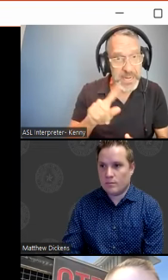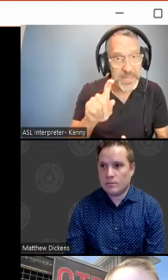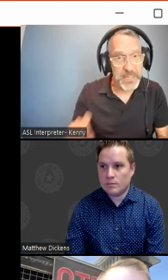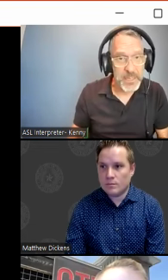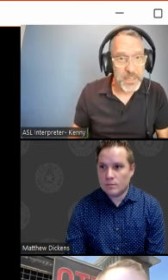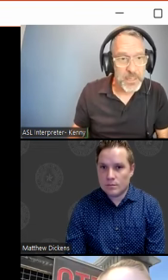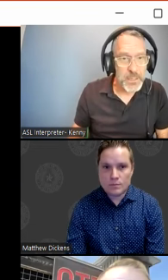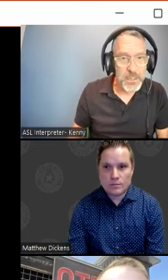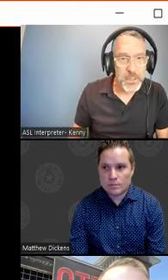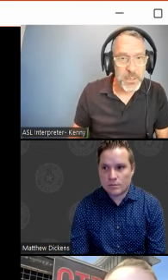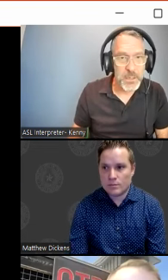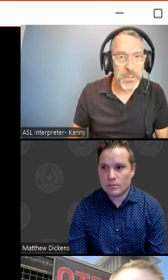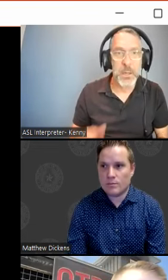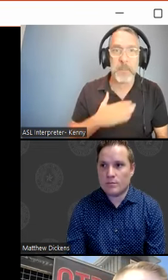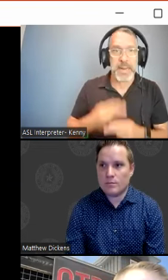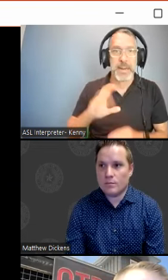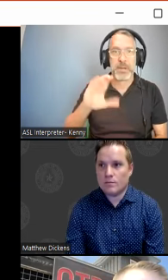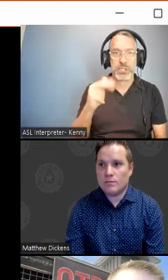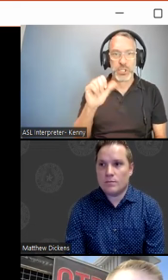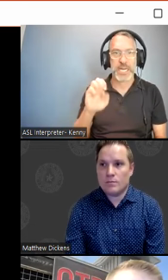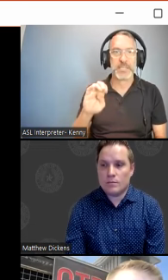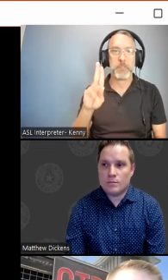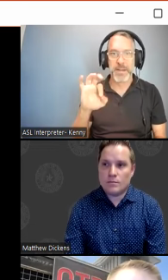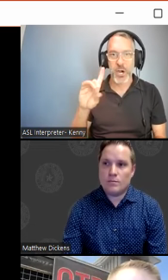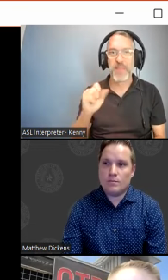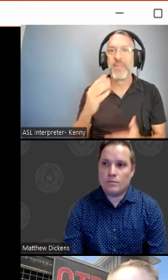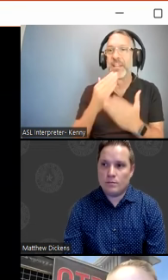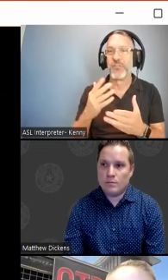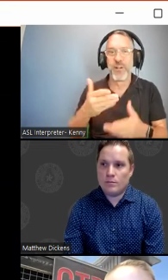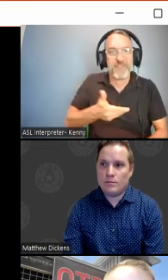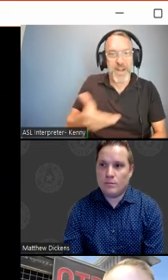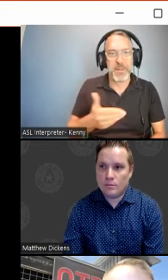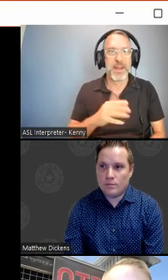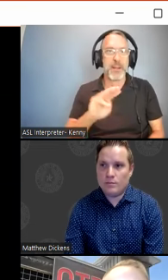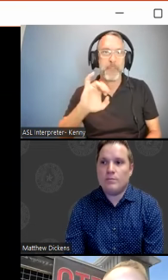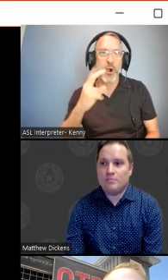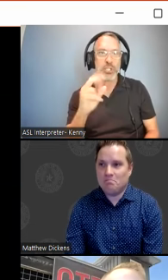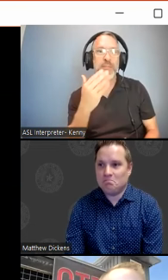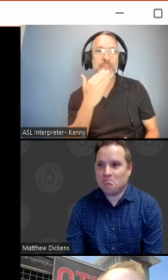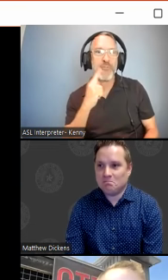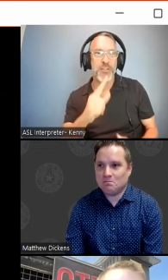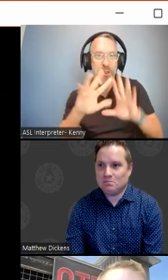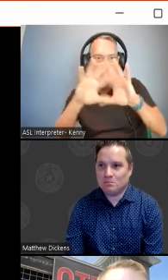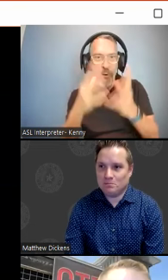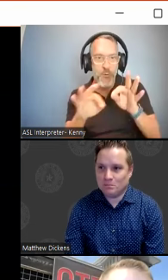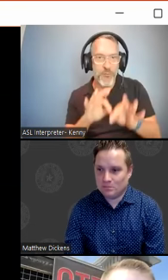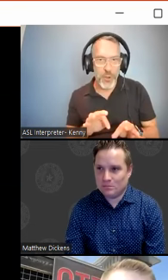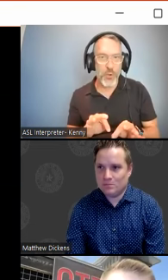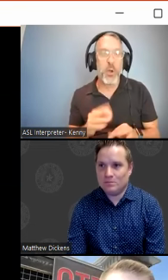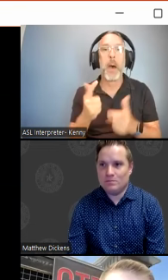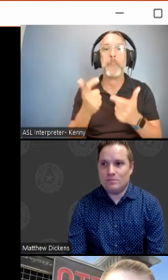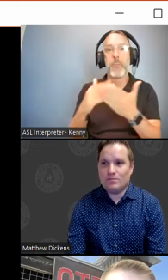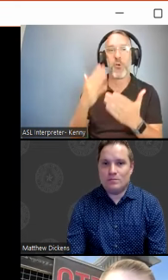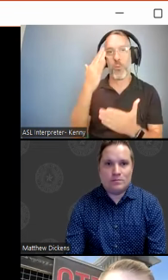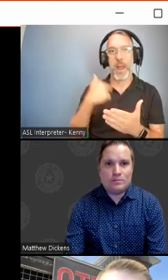All right. First, my name is Chase Beard and thank y'all for having us. And Marsha, thank you for that overview. A big part of why